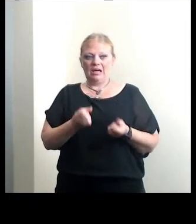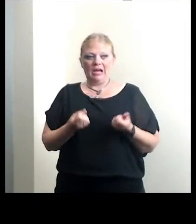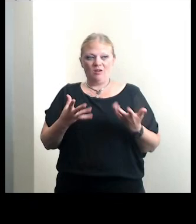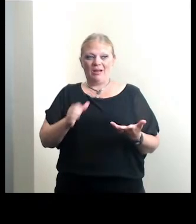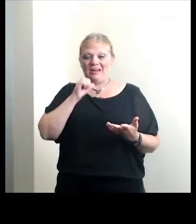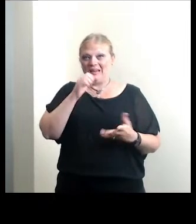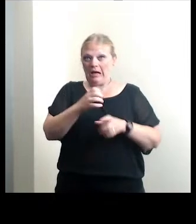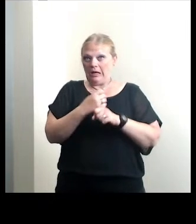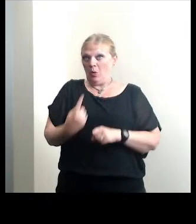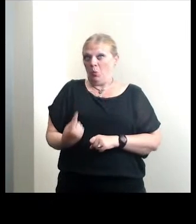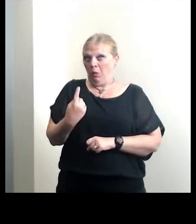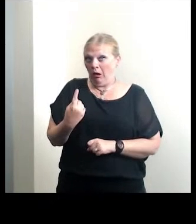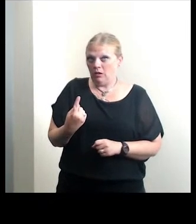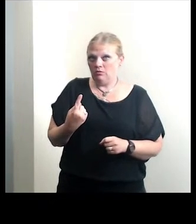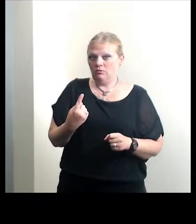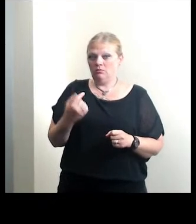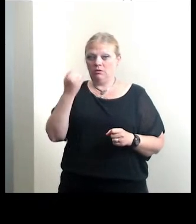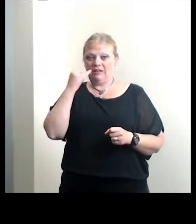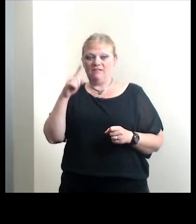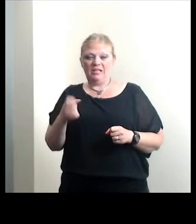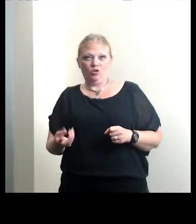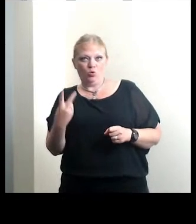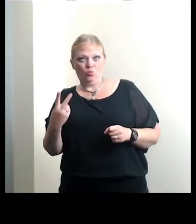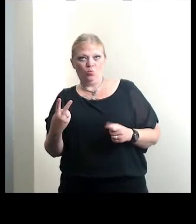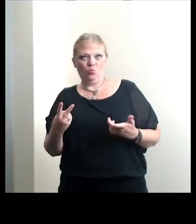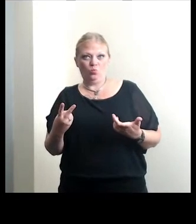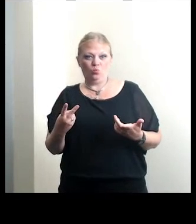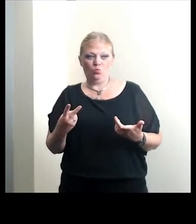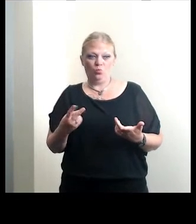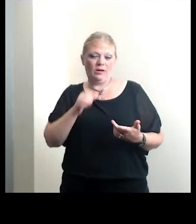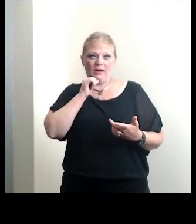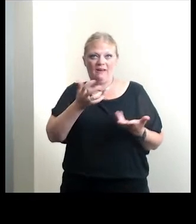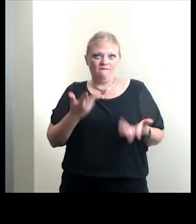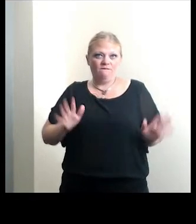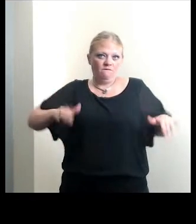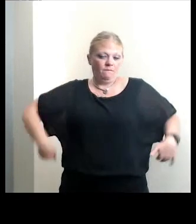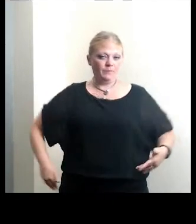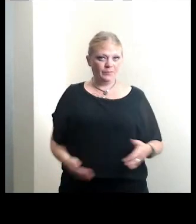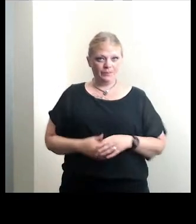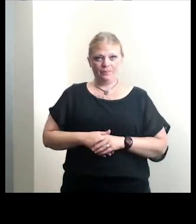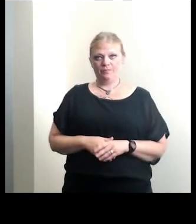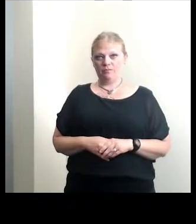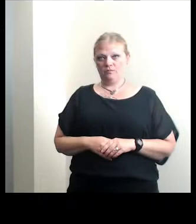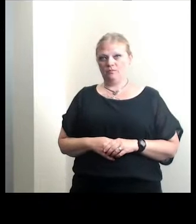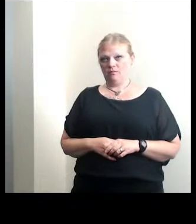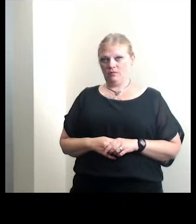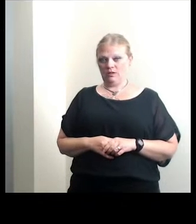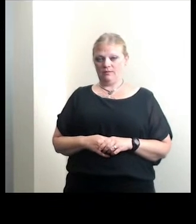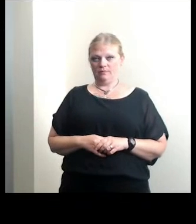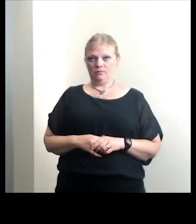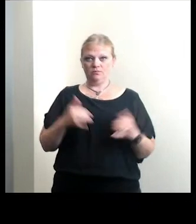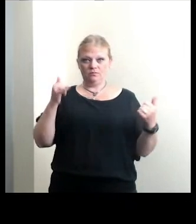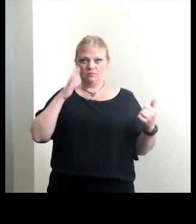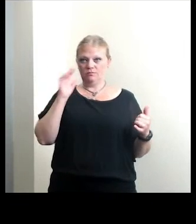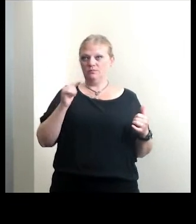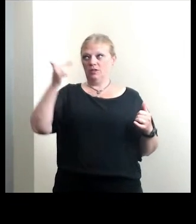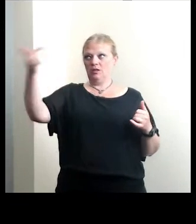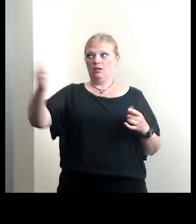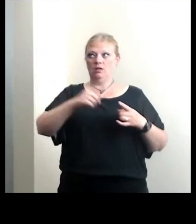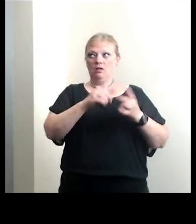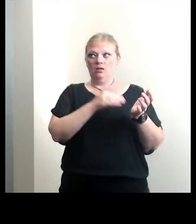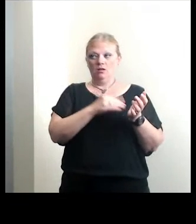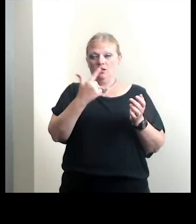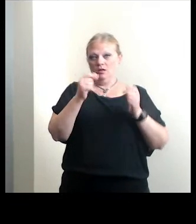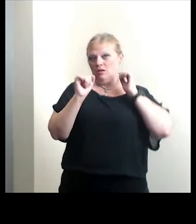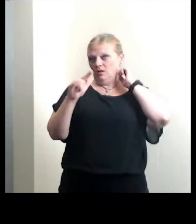a dose of a 2-dose regimen and had gotten and completed it. So I'm going to turn it over to Dr. Gail Berstein